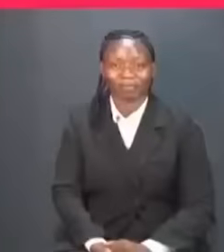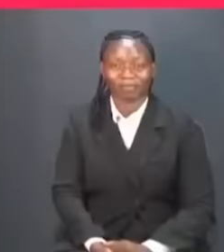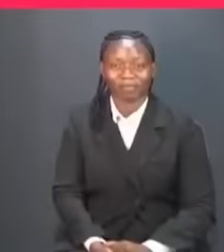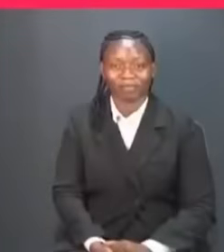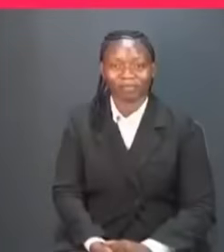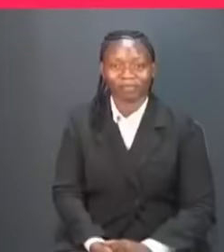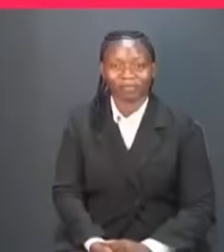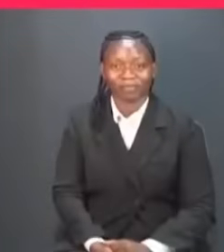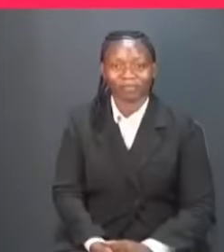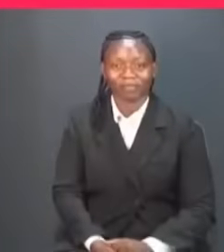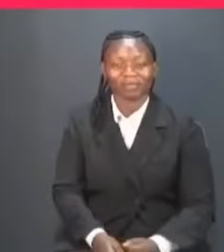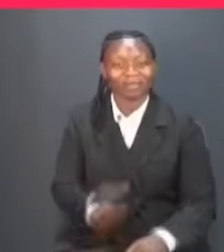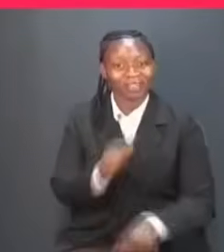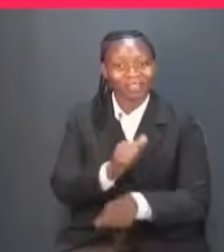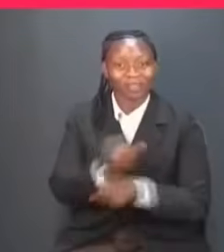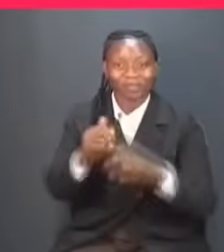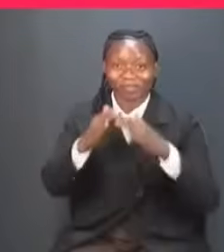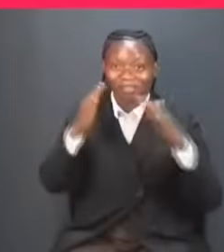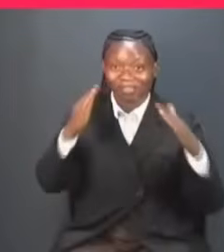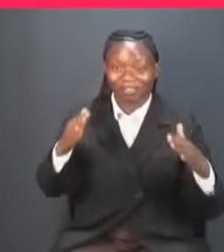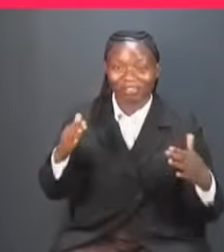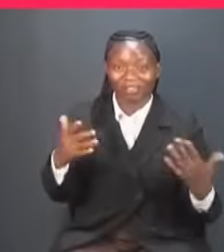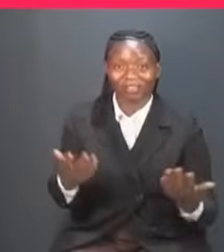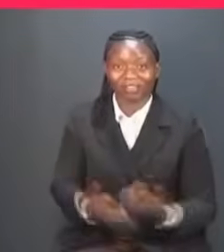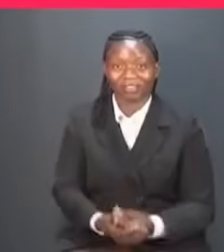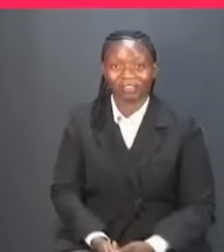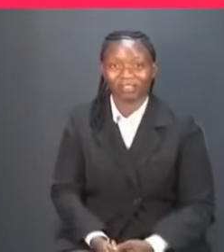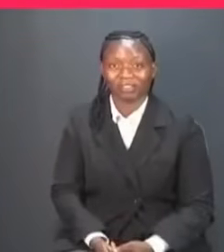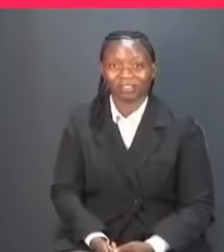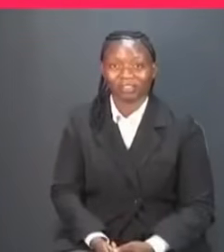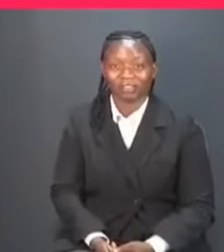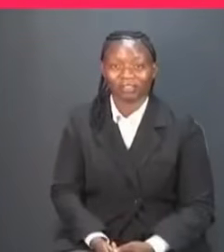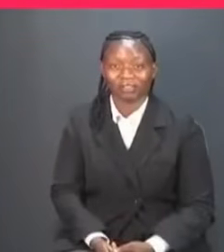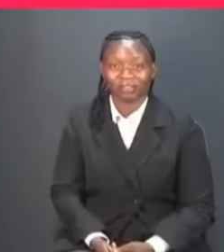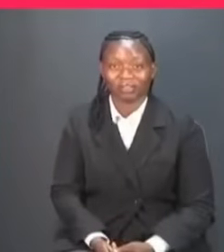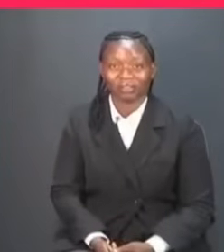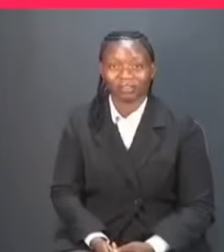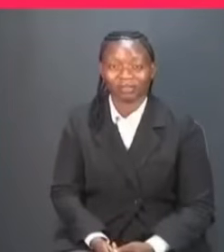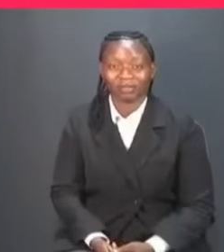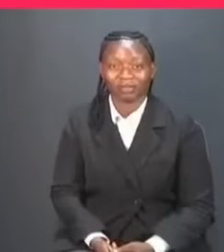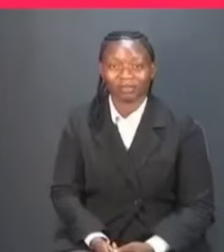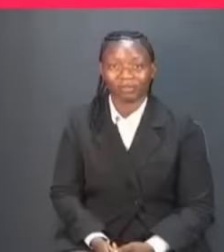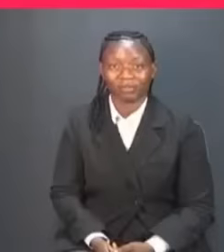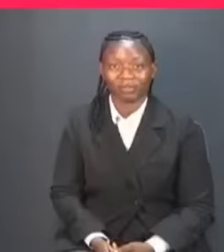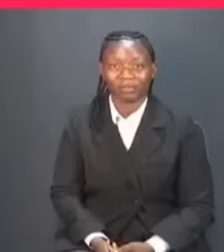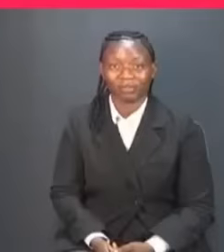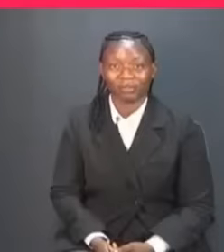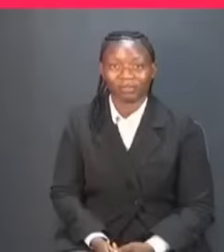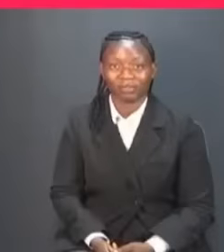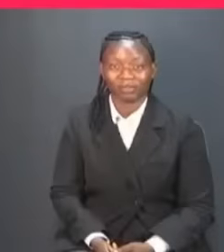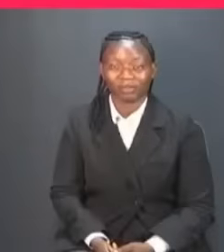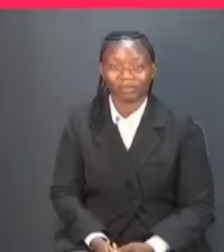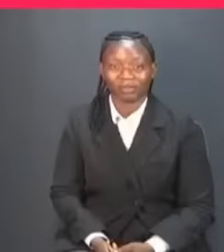Actually, the work of this House is not subject to the availability of any